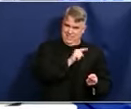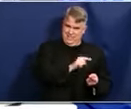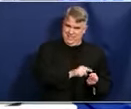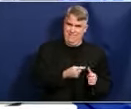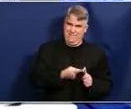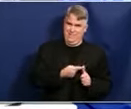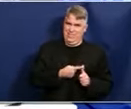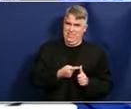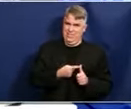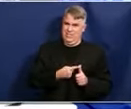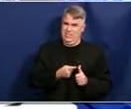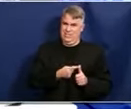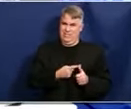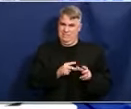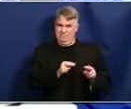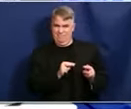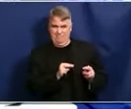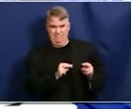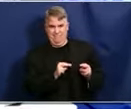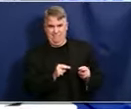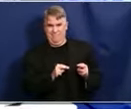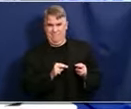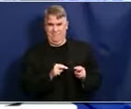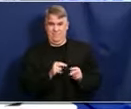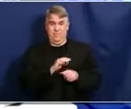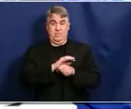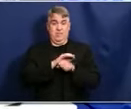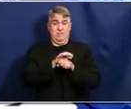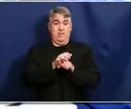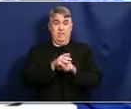circulating virus in the community.